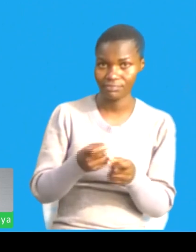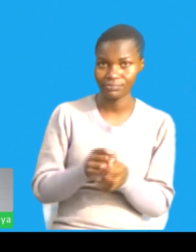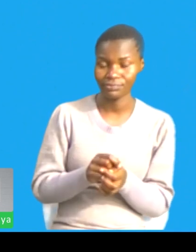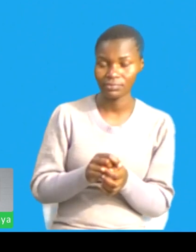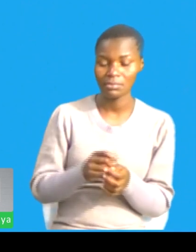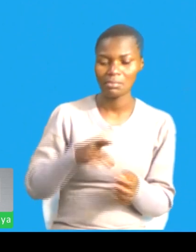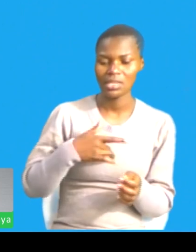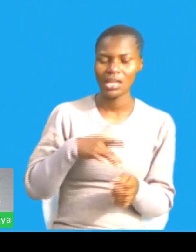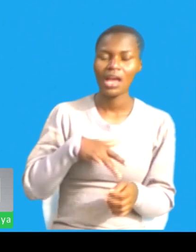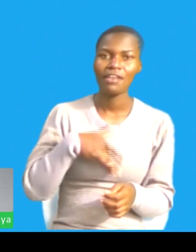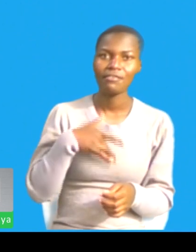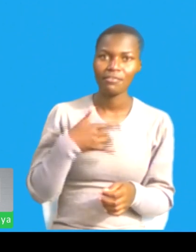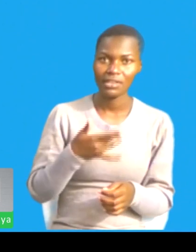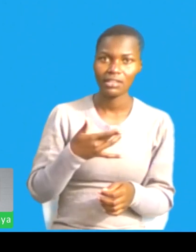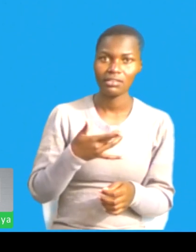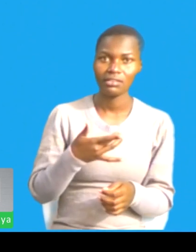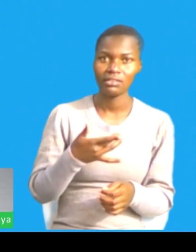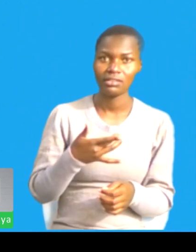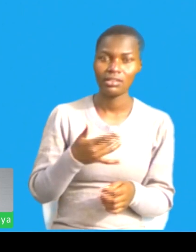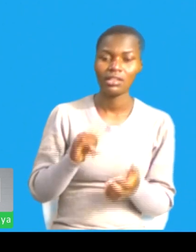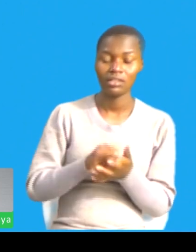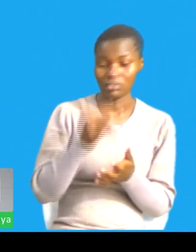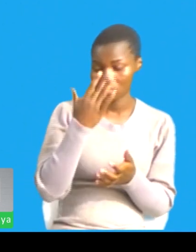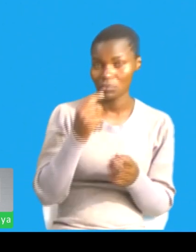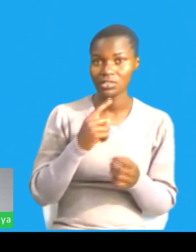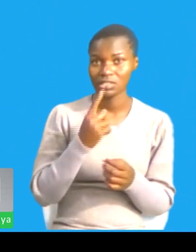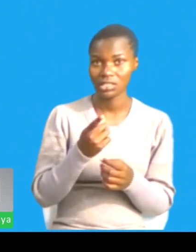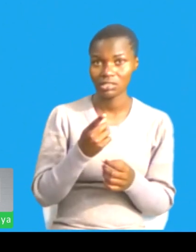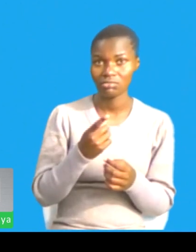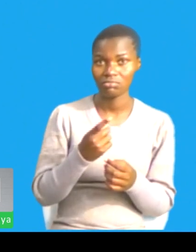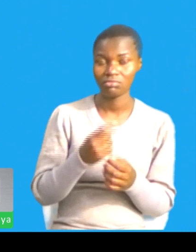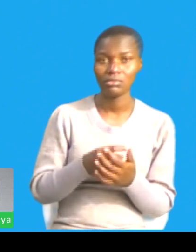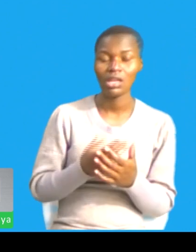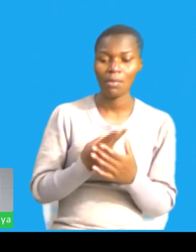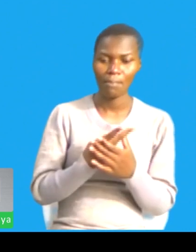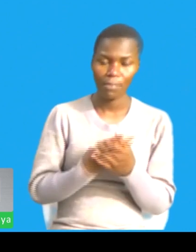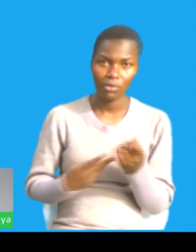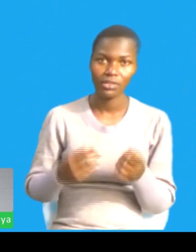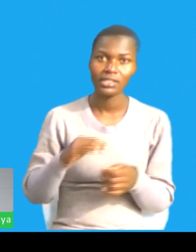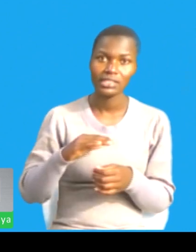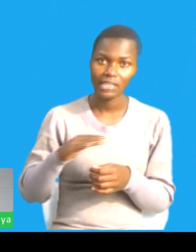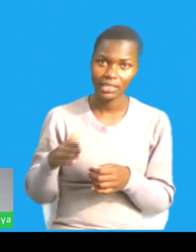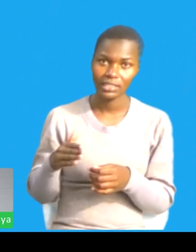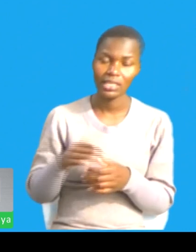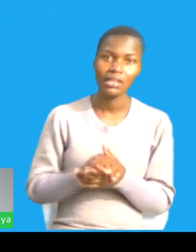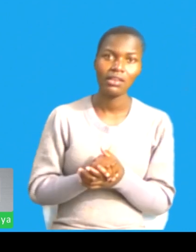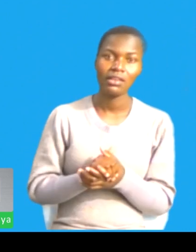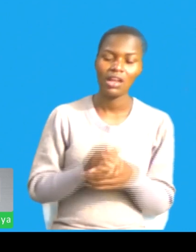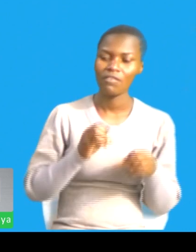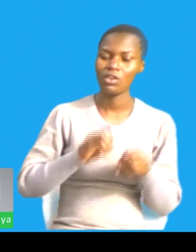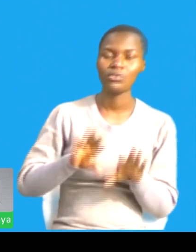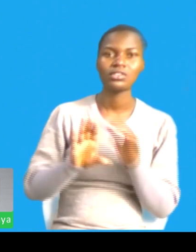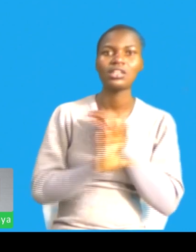John, I feel that that's why I was saying that both sides have lost this country some leadership.